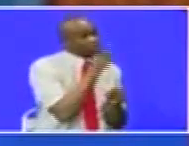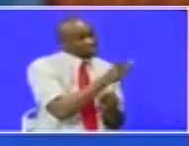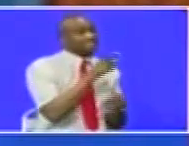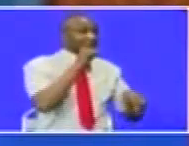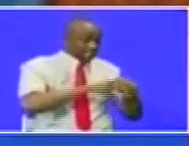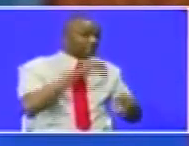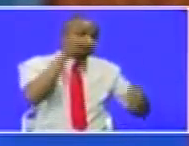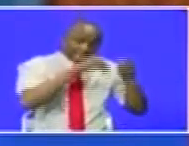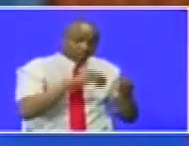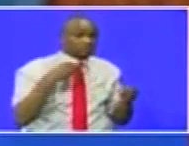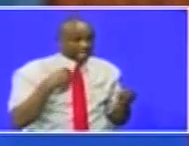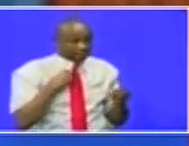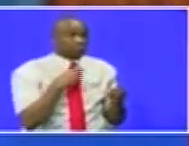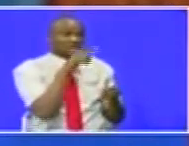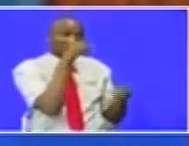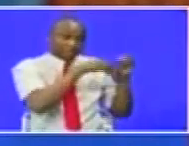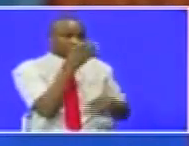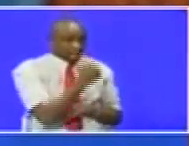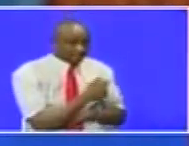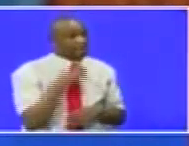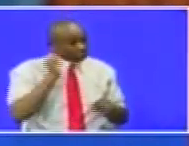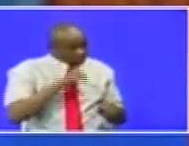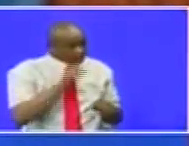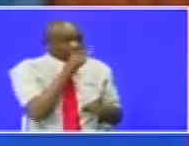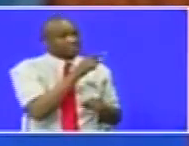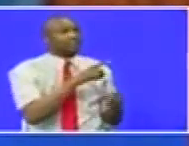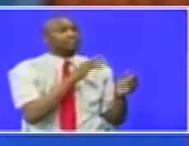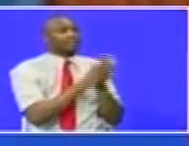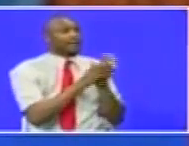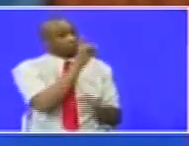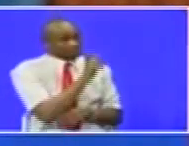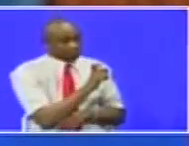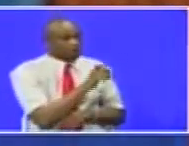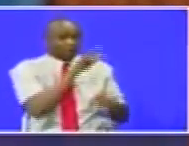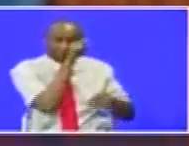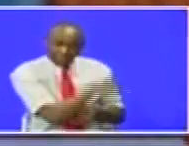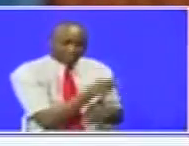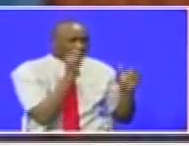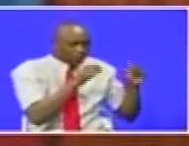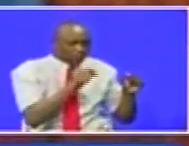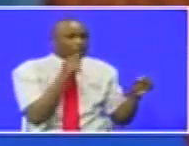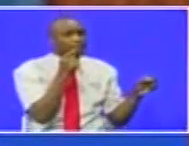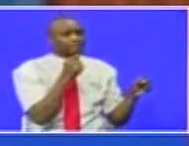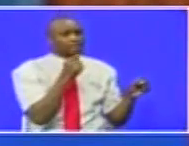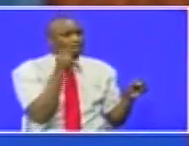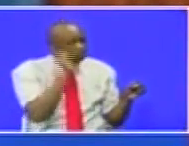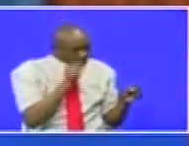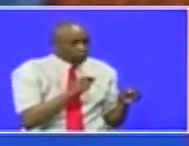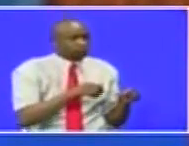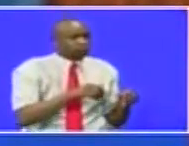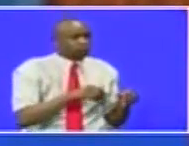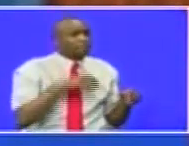during elections, for the coming elections, so that it is a 70 question, and that way we shall not polarize the country